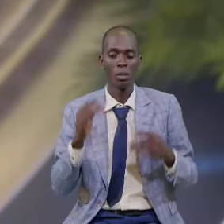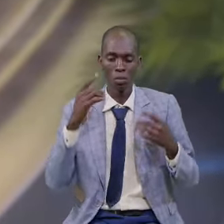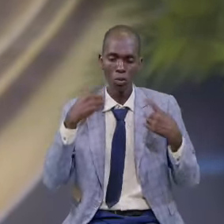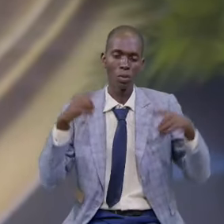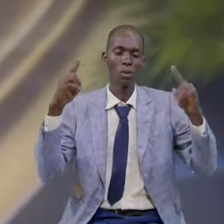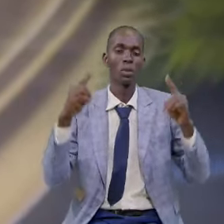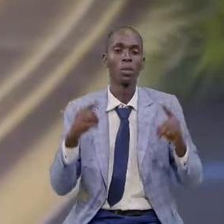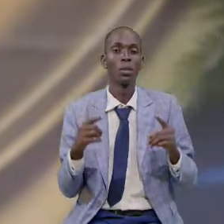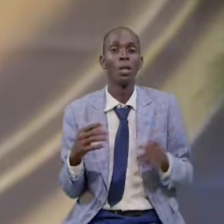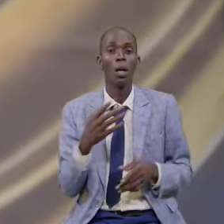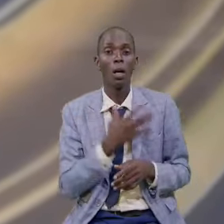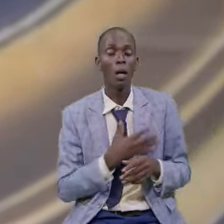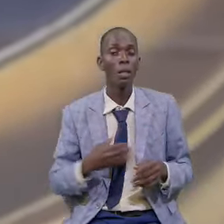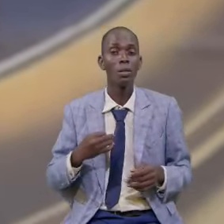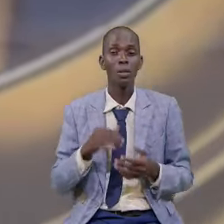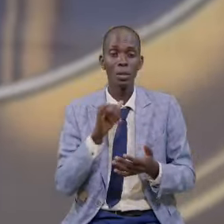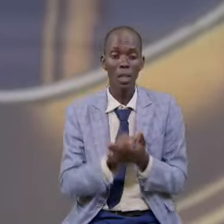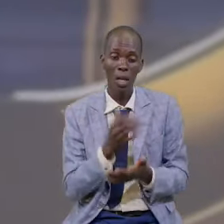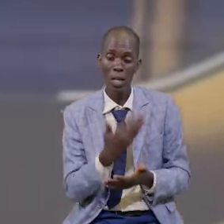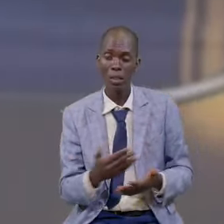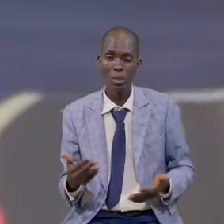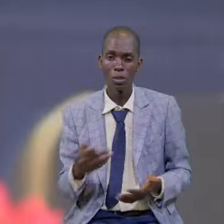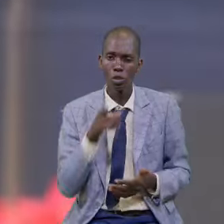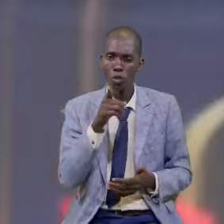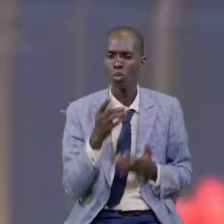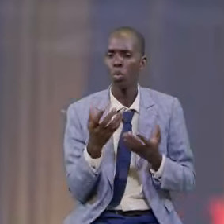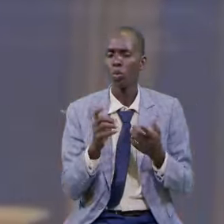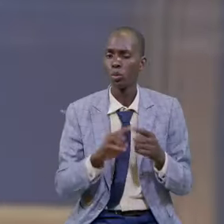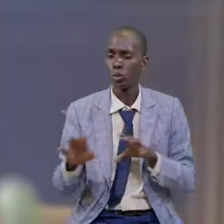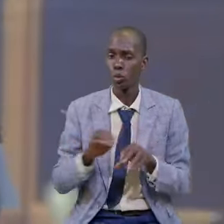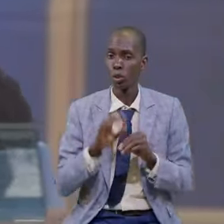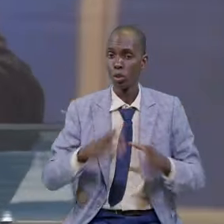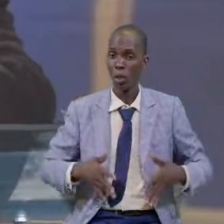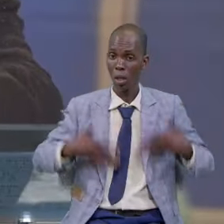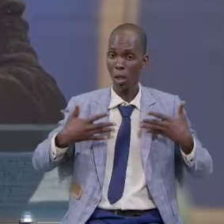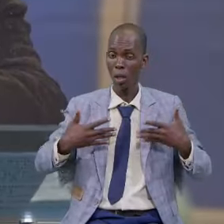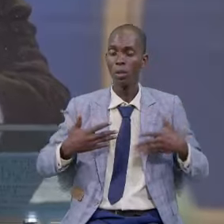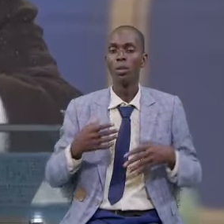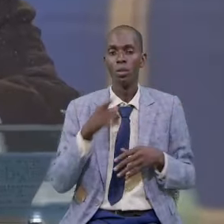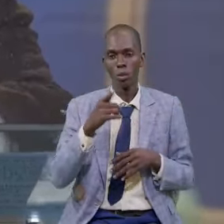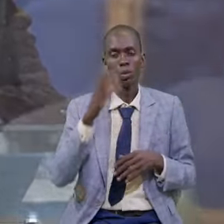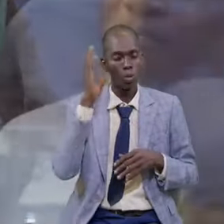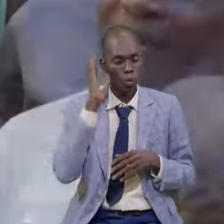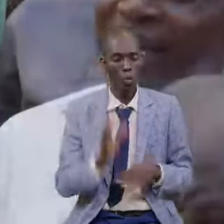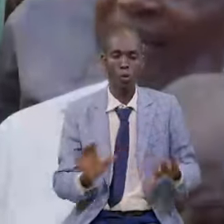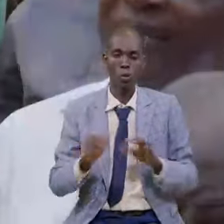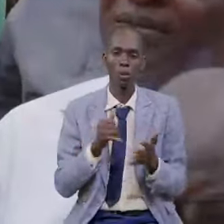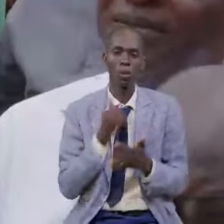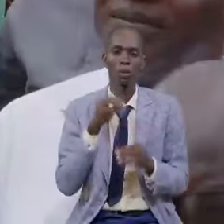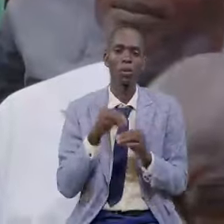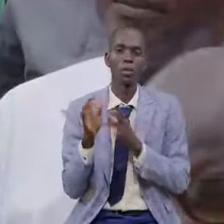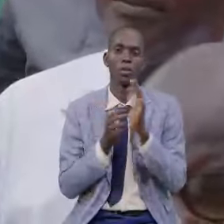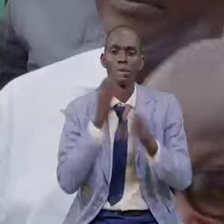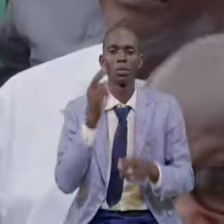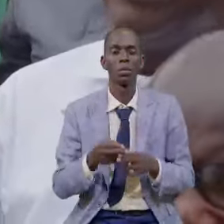that thing you will to do, you will in Jesus' name.